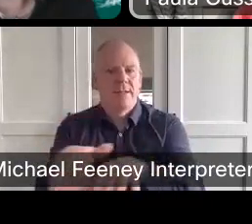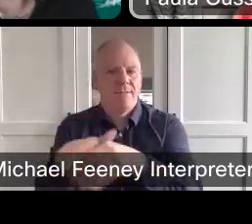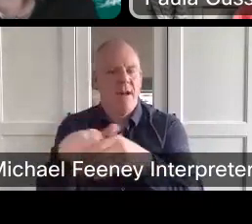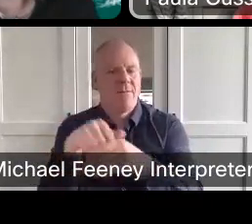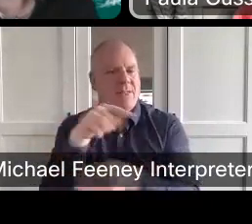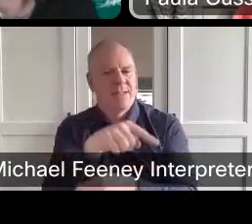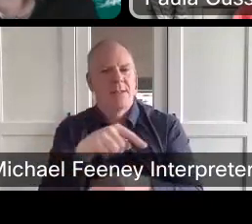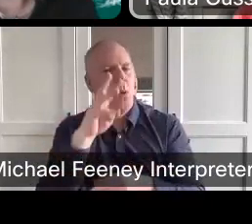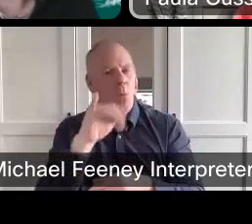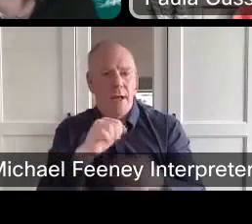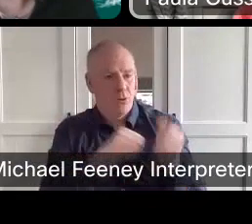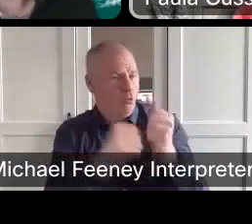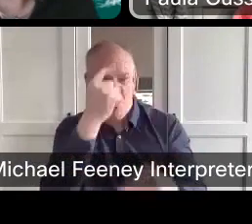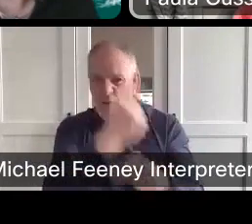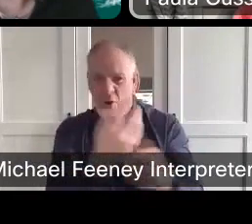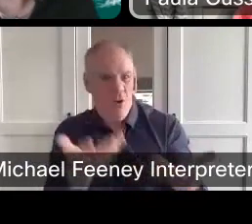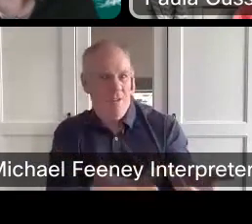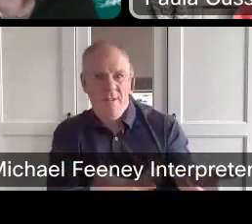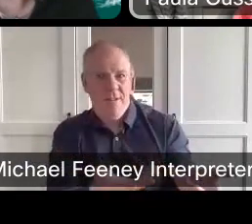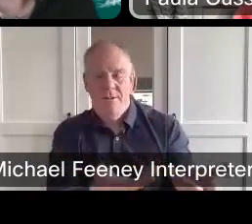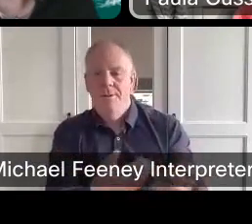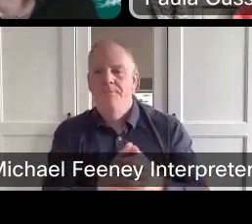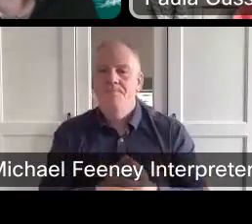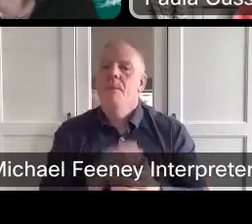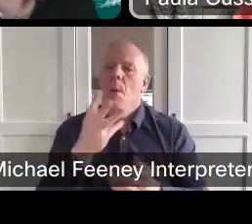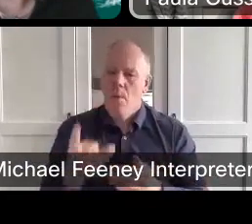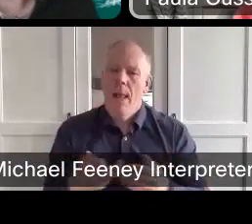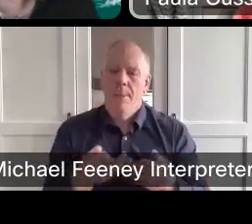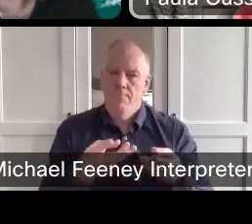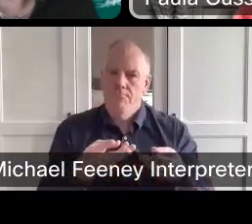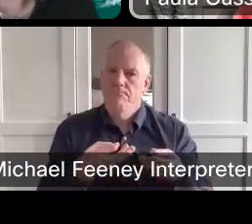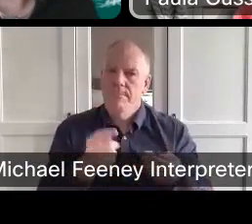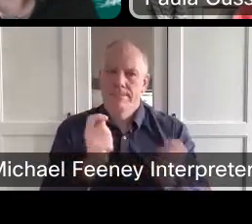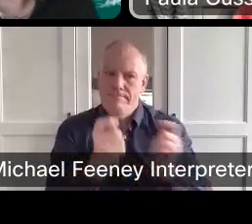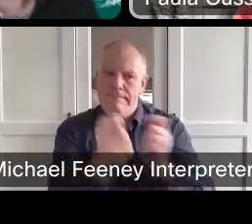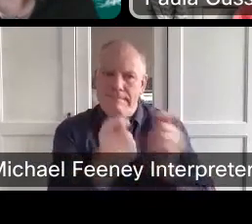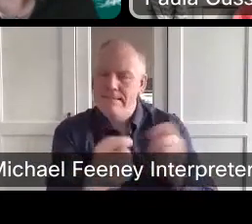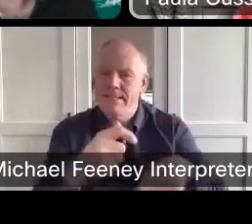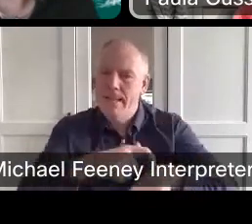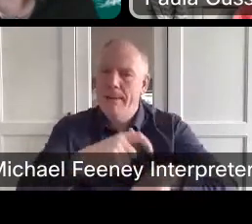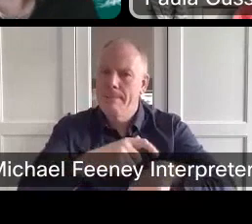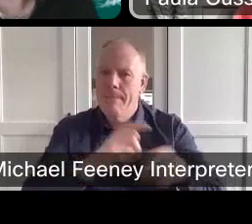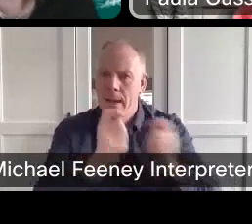there, because we already have that structure there. But it will take a bit of work, it will take a little bit of time, but look at,